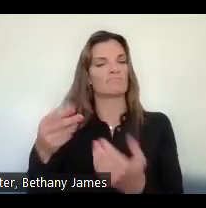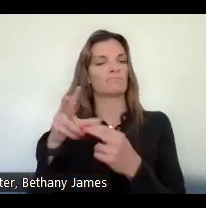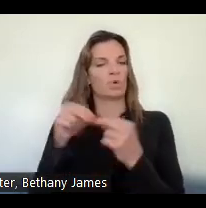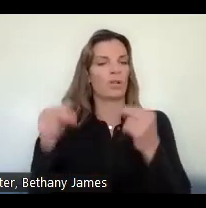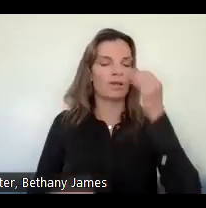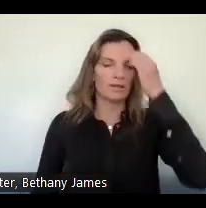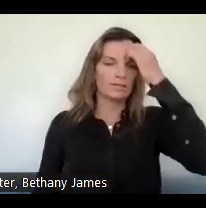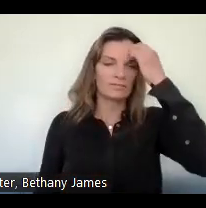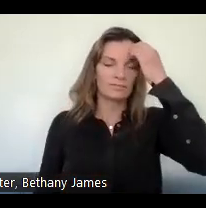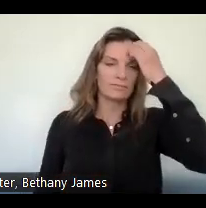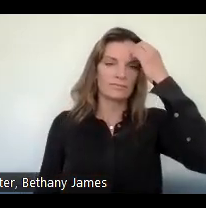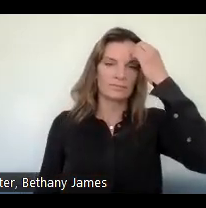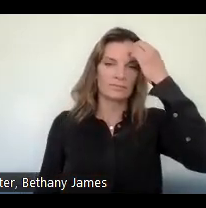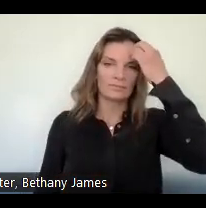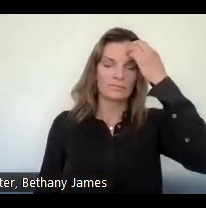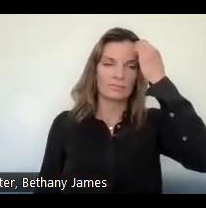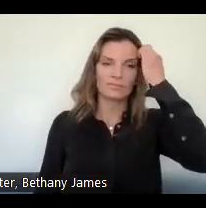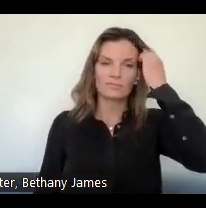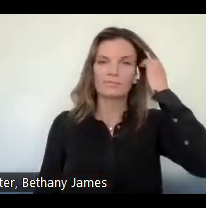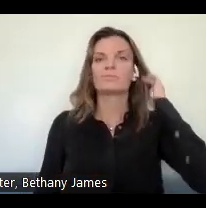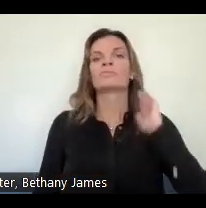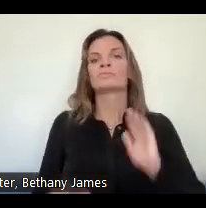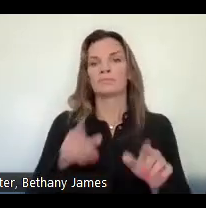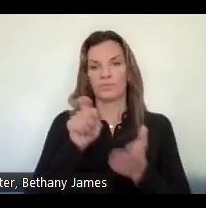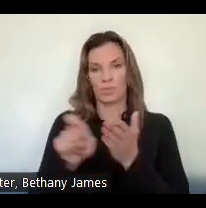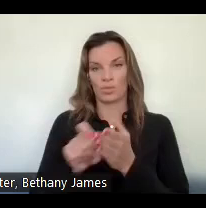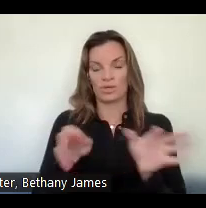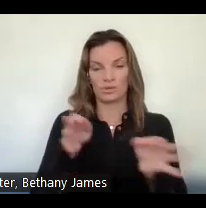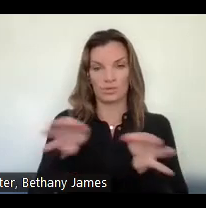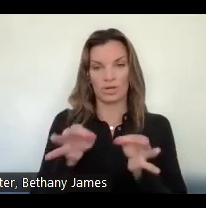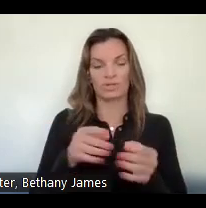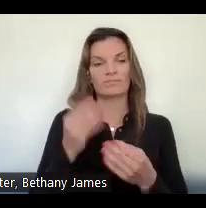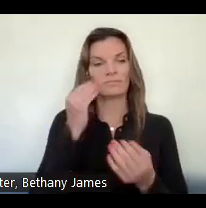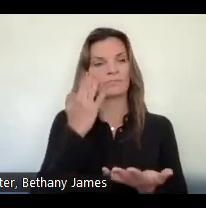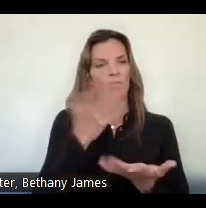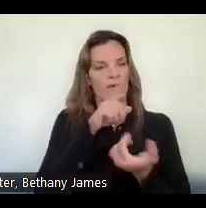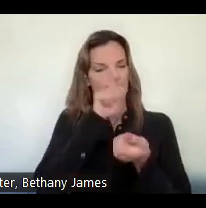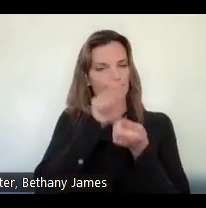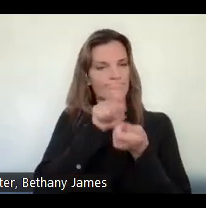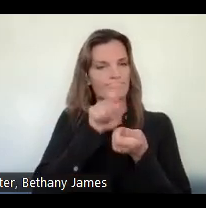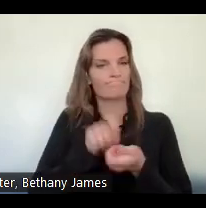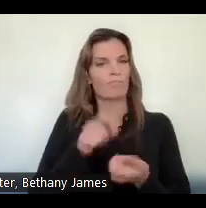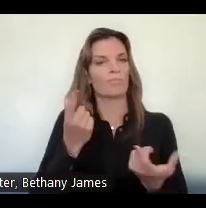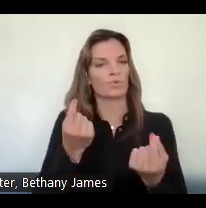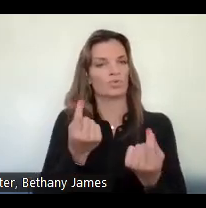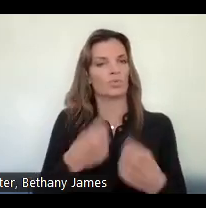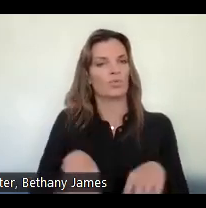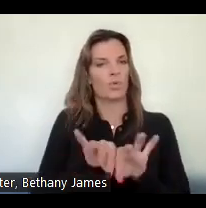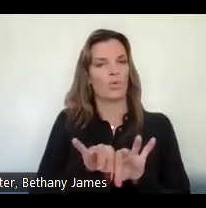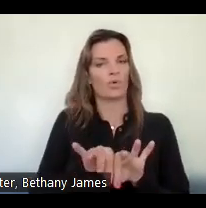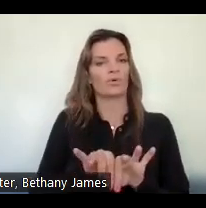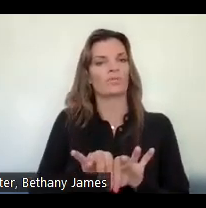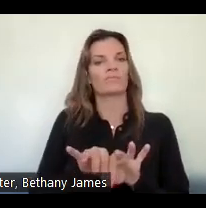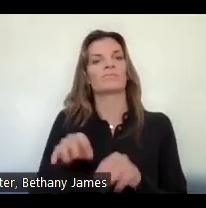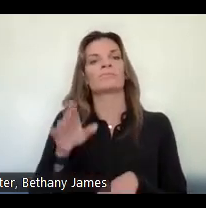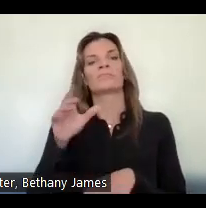And one thing I do want to go over for written instructions, you want to detail exactly what to do and give very specific instructions